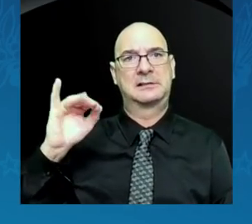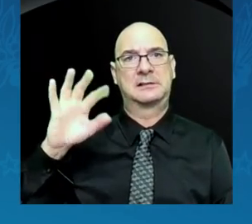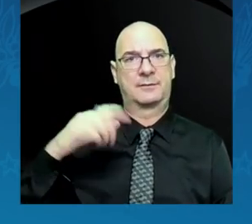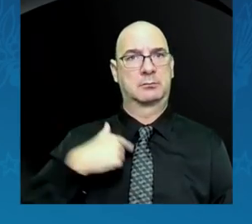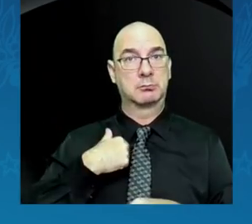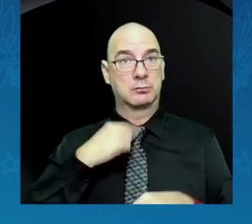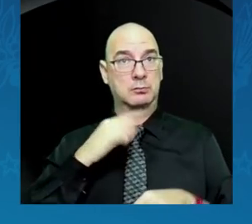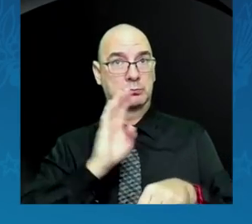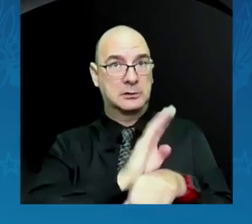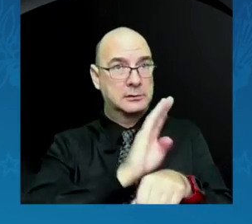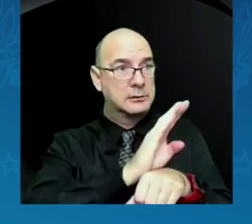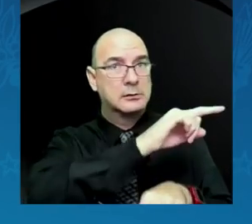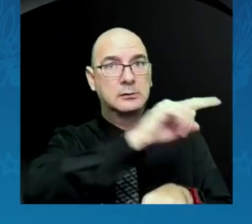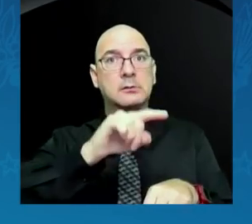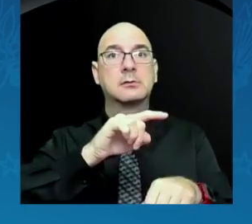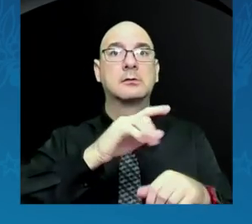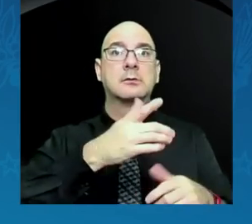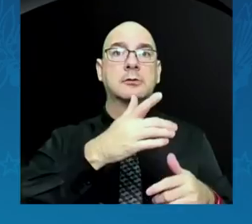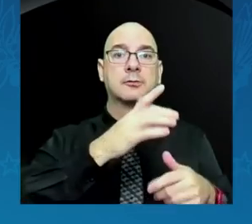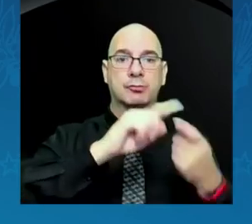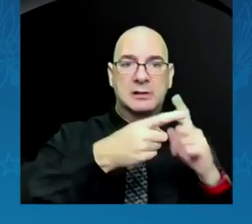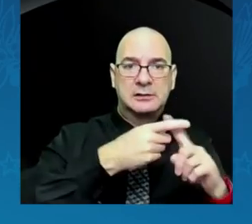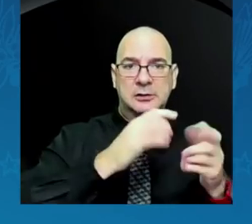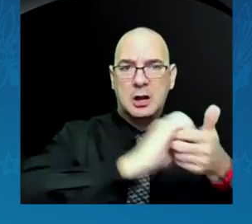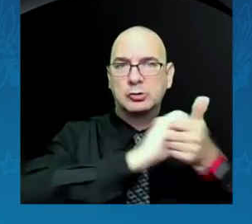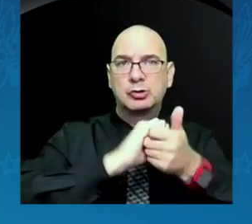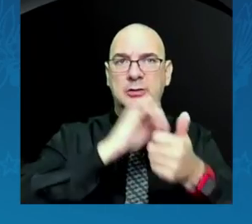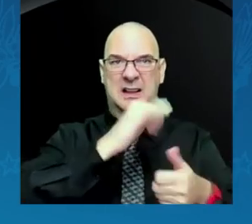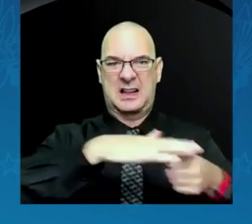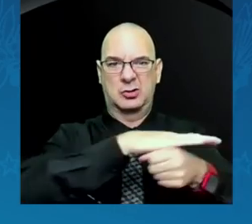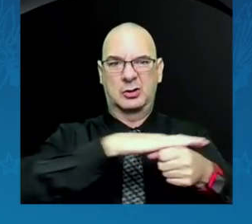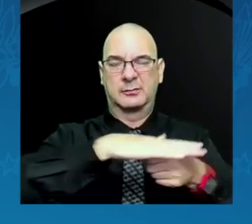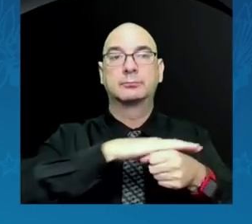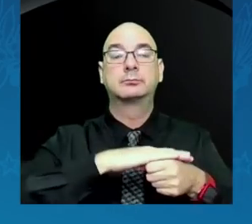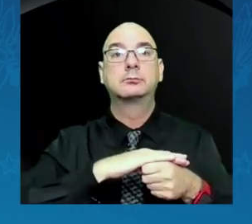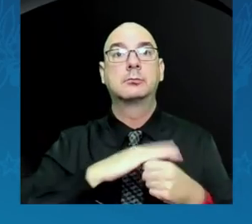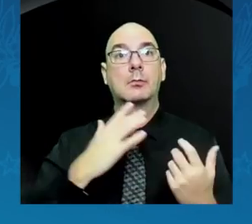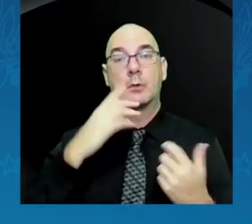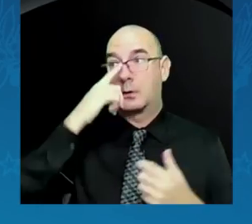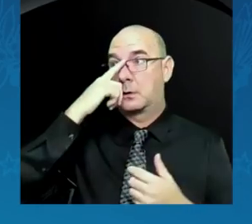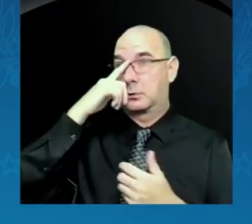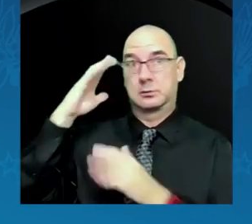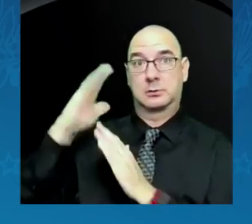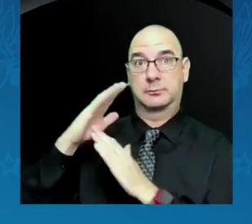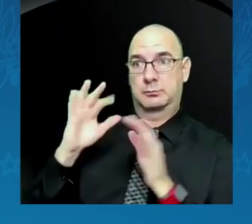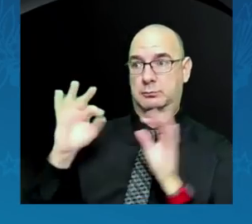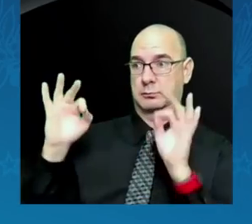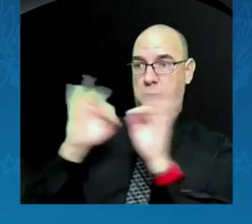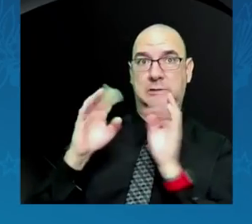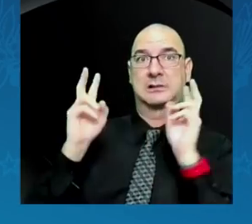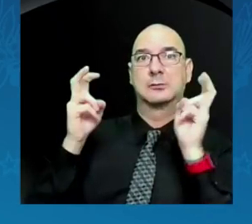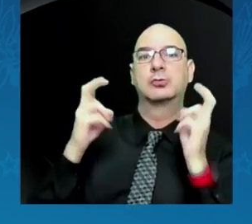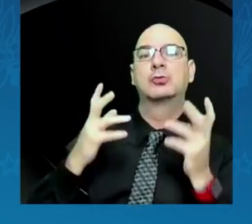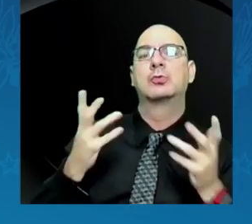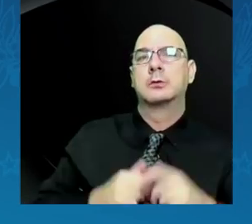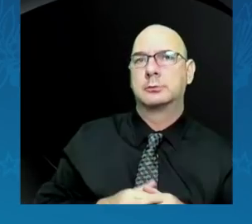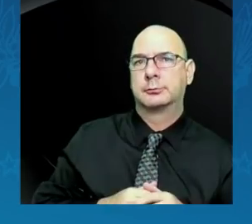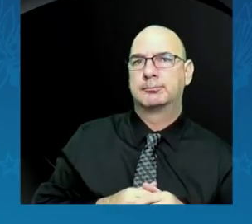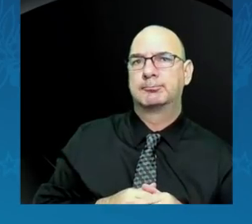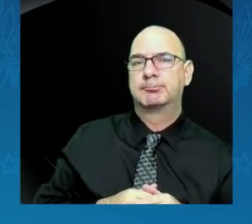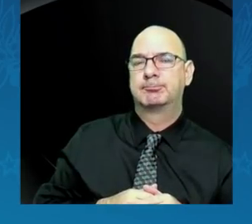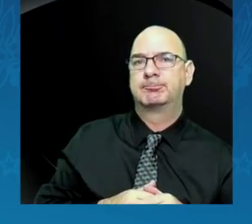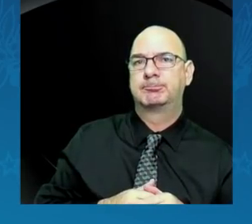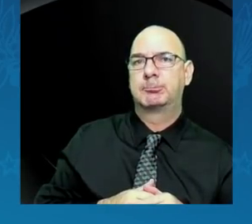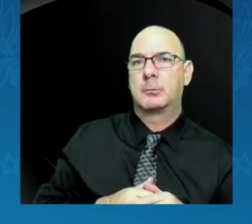of the most important issues that we have discussed as a current issue in that regard is the challenge that all nations are